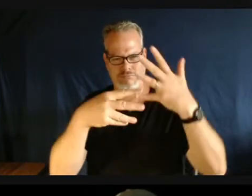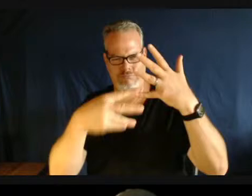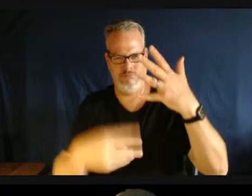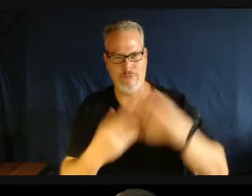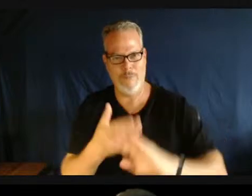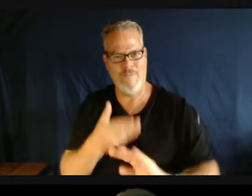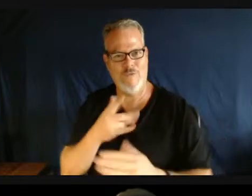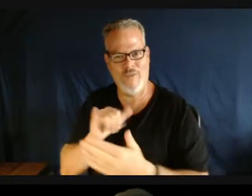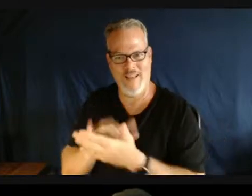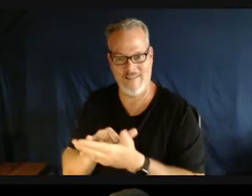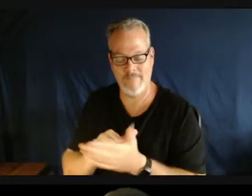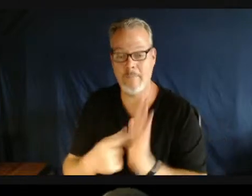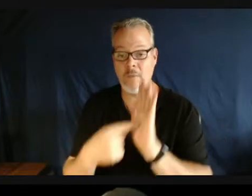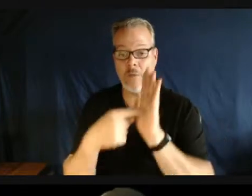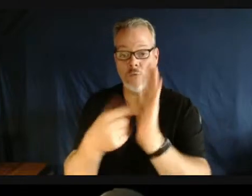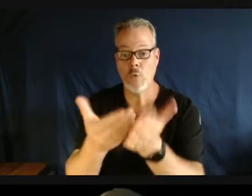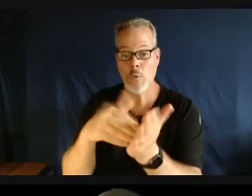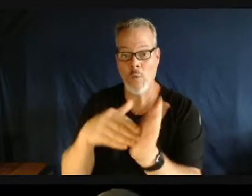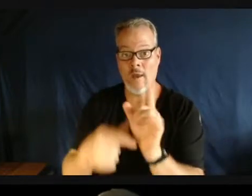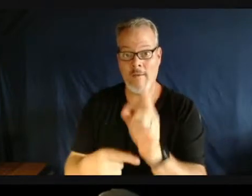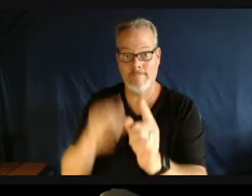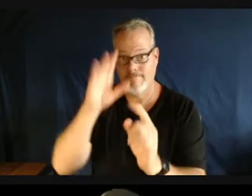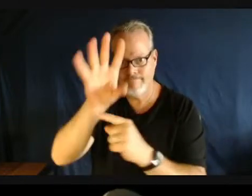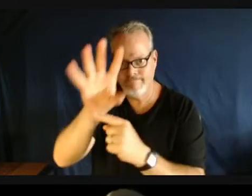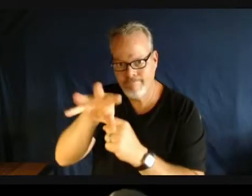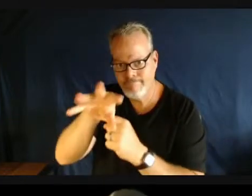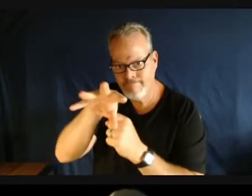So we'll show you here on the screen.